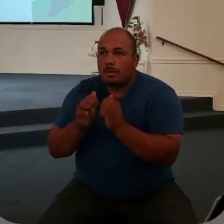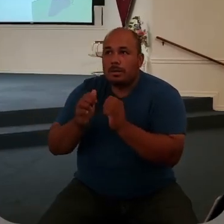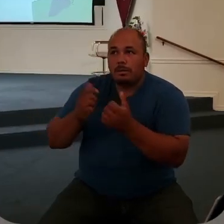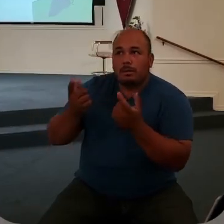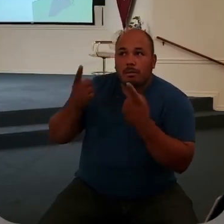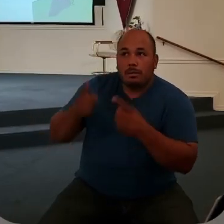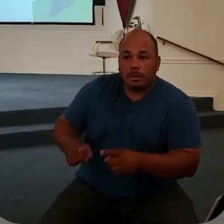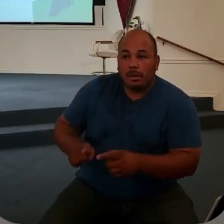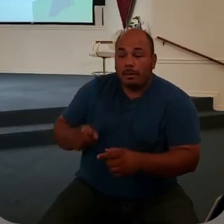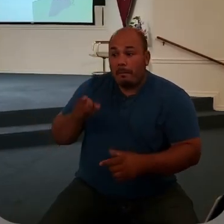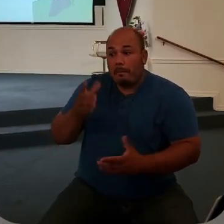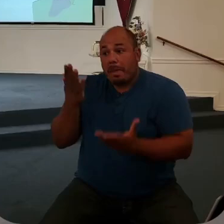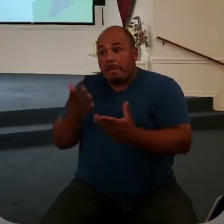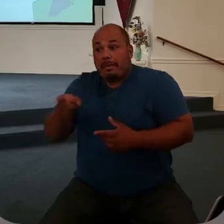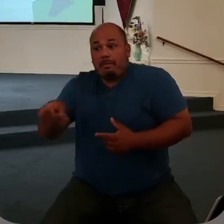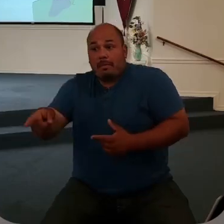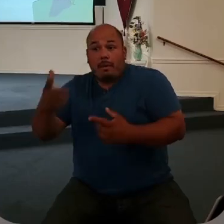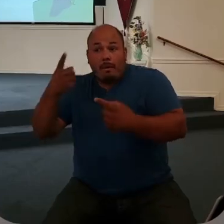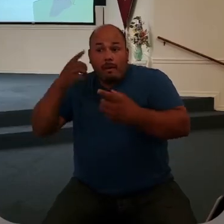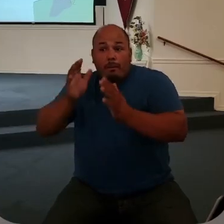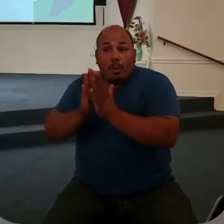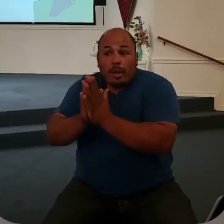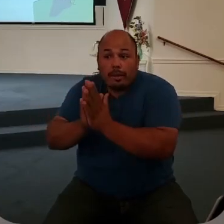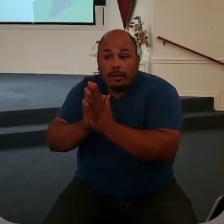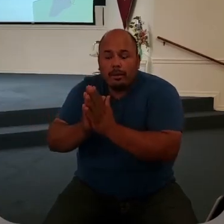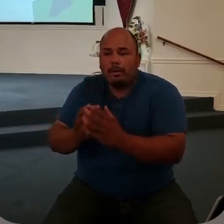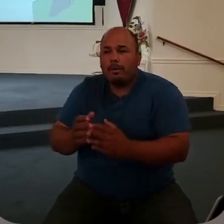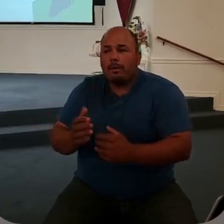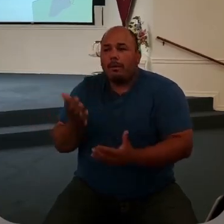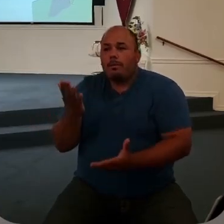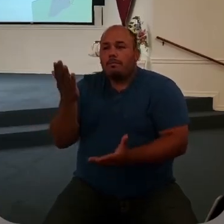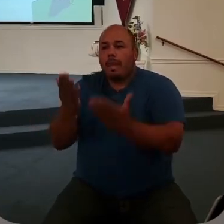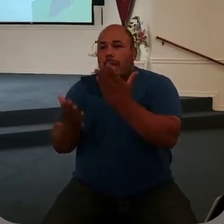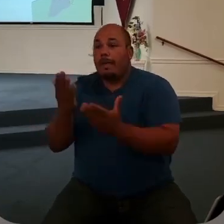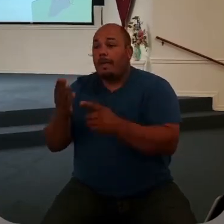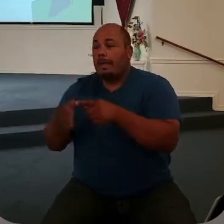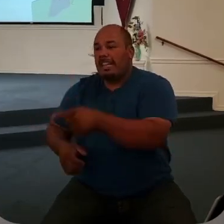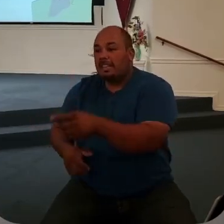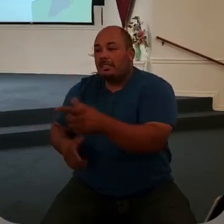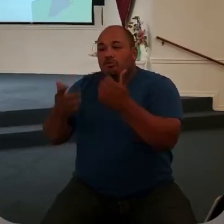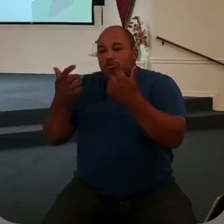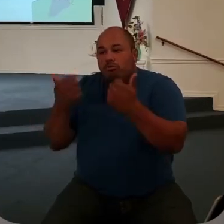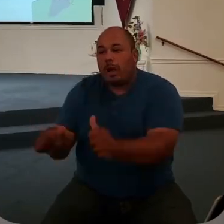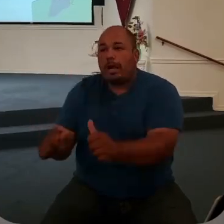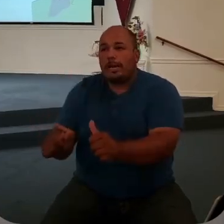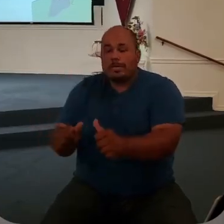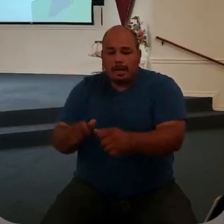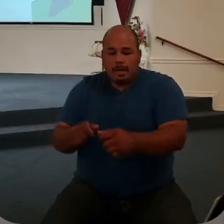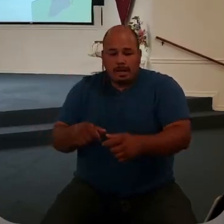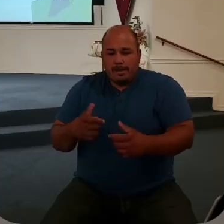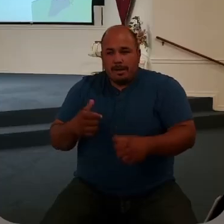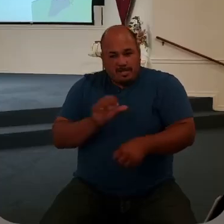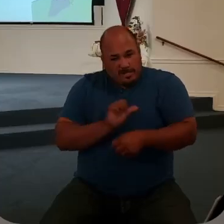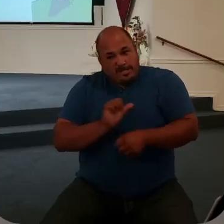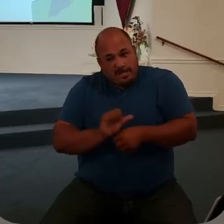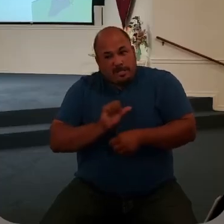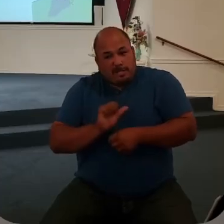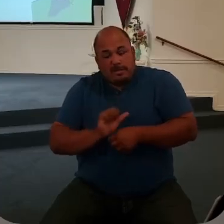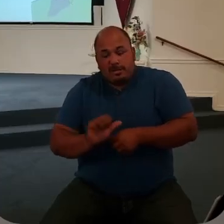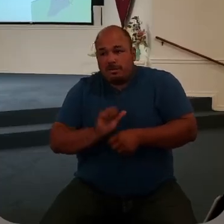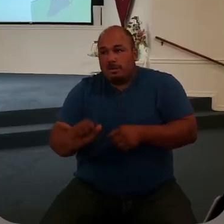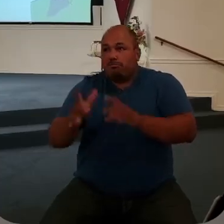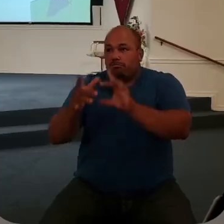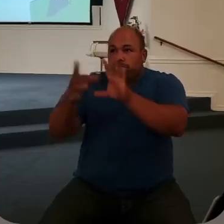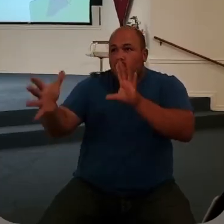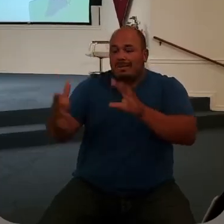don't know if he prayed about this decision or not, but he tried to dig his own way out of his troubles, and he doesn't seem